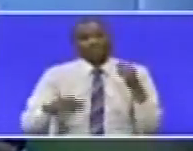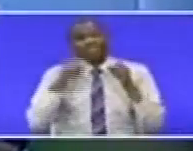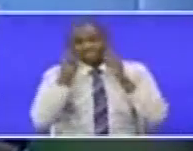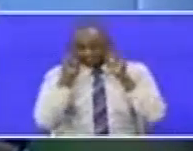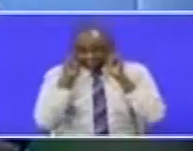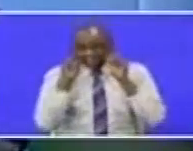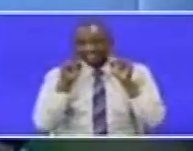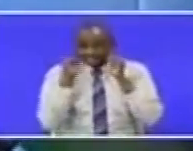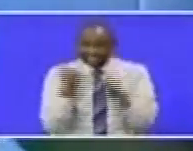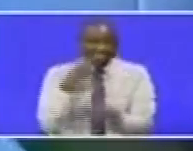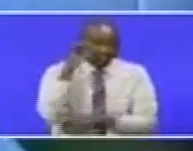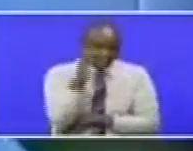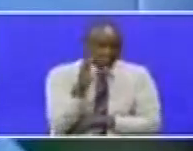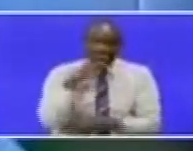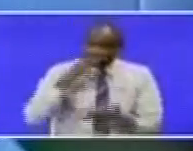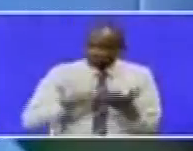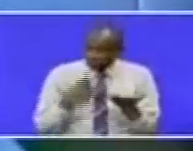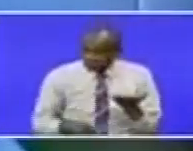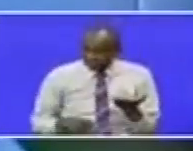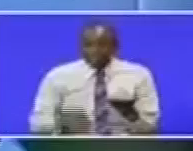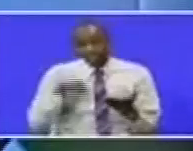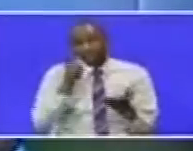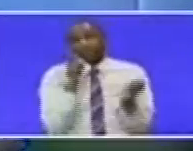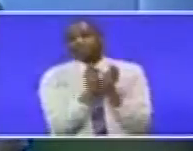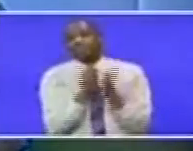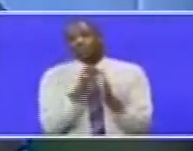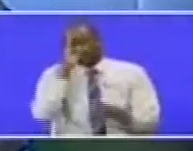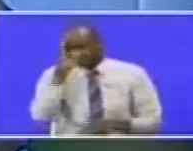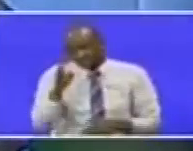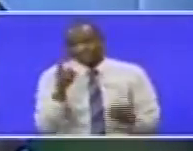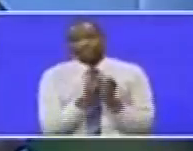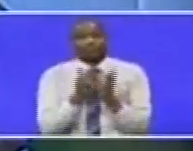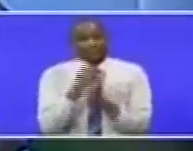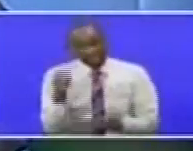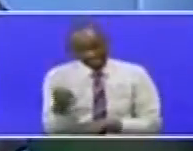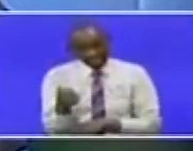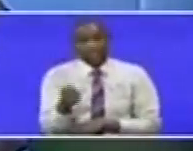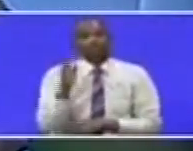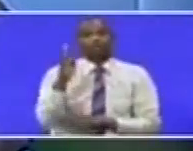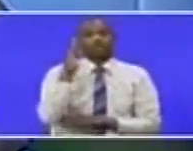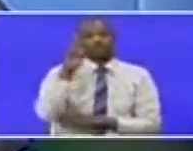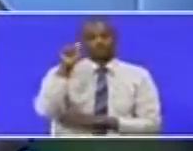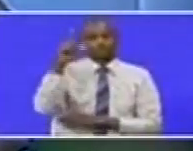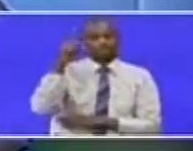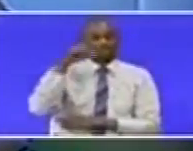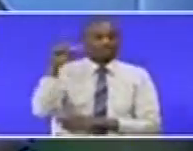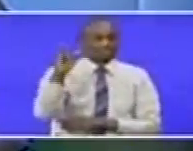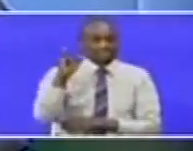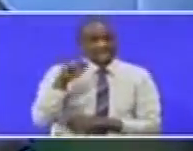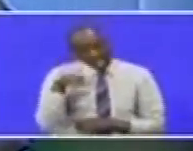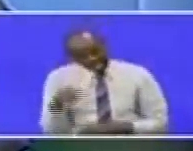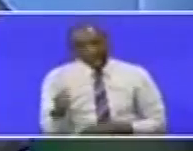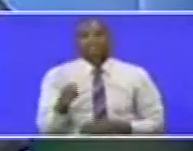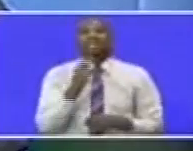drawn against GoTV Shield holders Bandari and will be playing this Sunday as four-time KPL winners Ulinzi Stars and multiple Kenyan champions